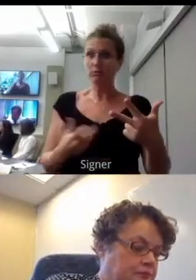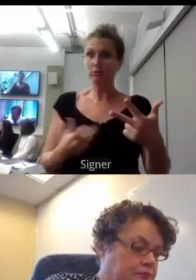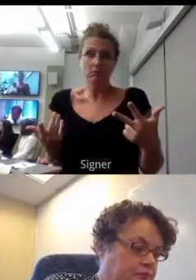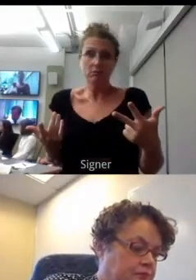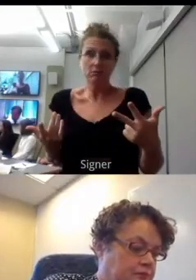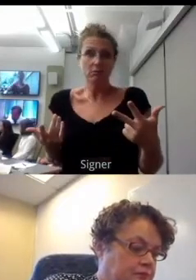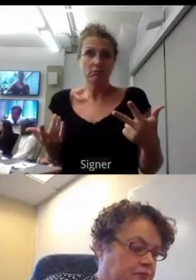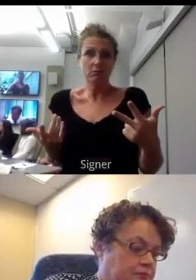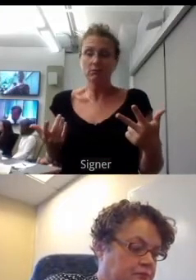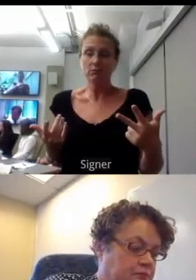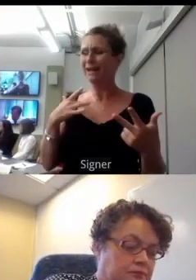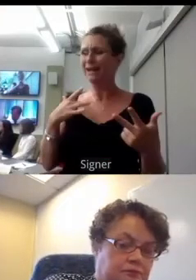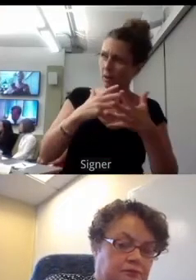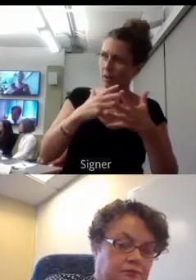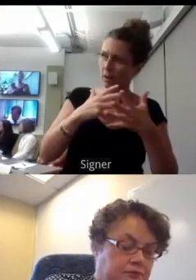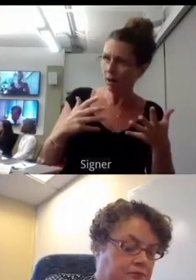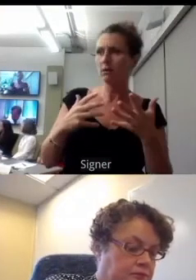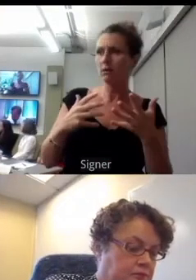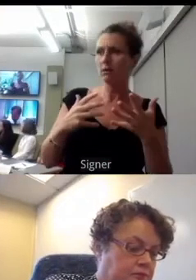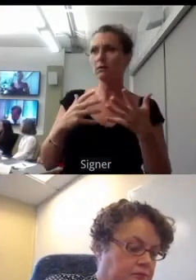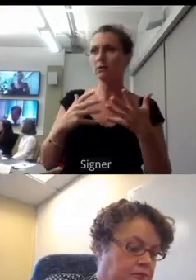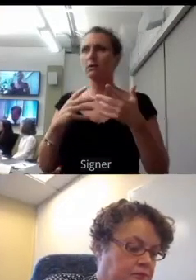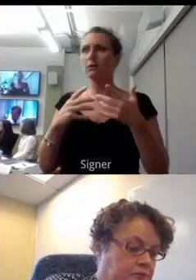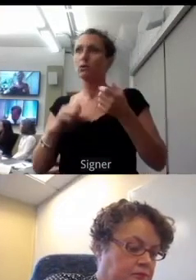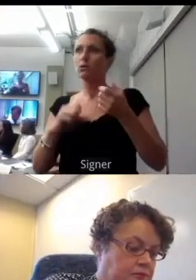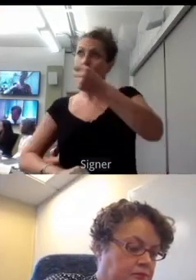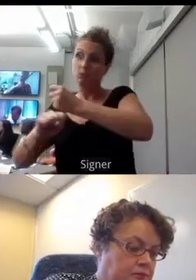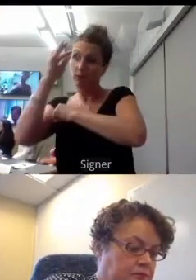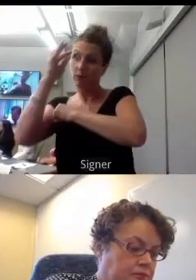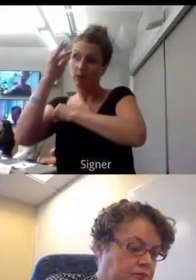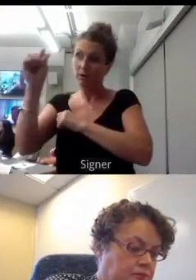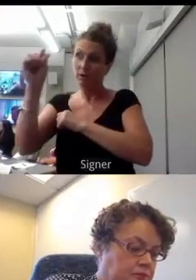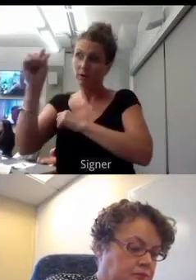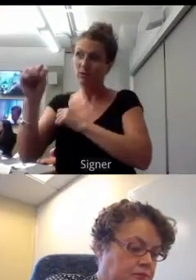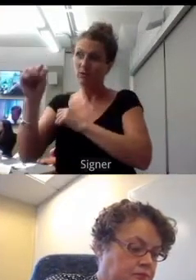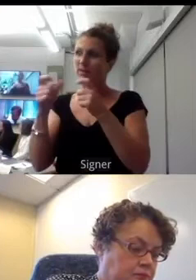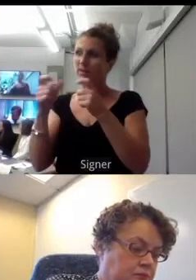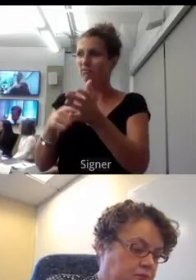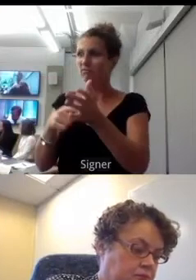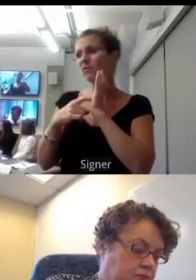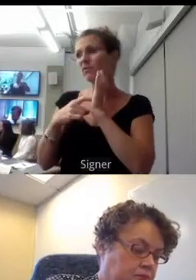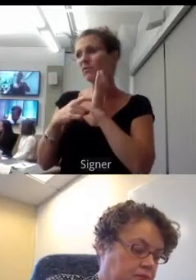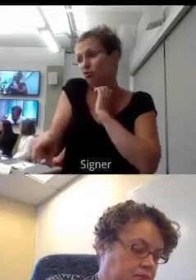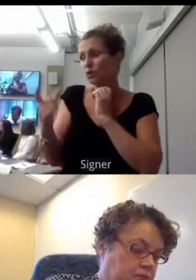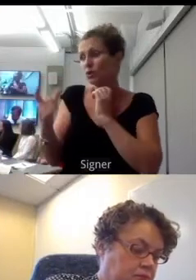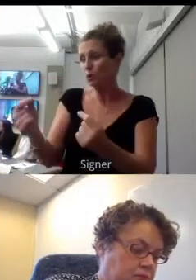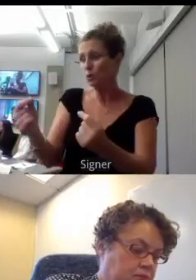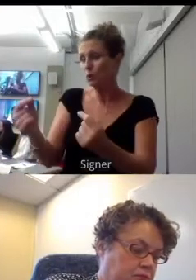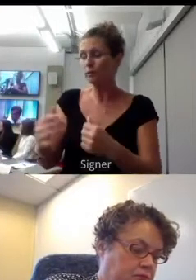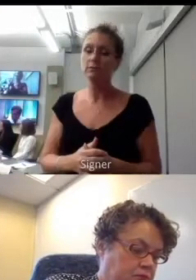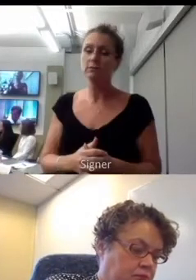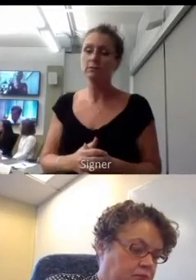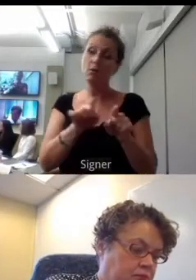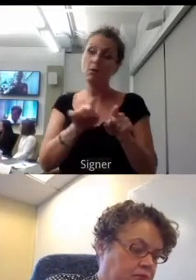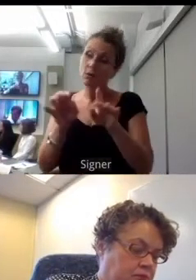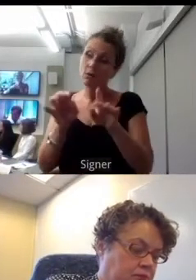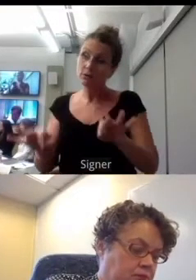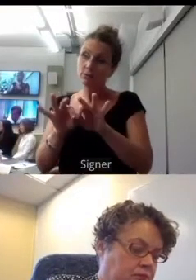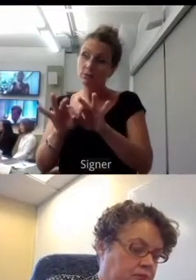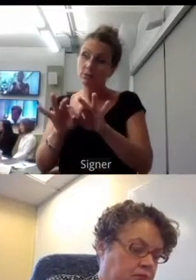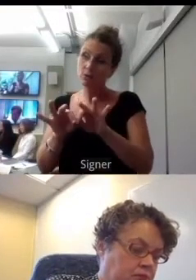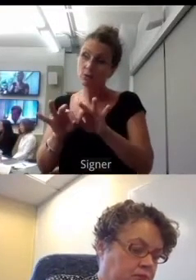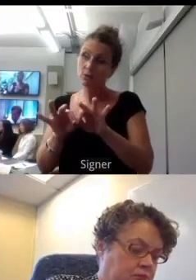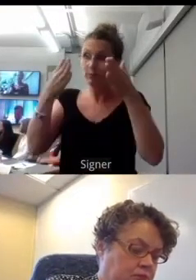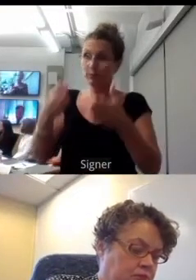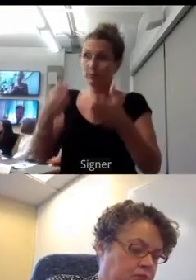needs to do. But most importantly, there would be somebody who would be and be seen to be leading